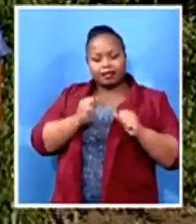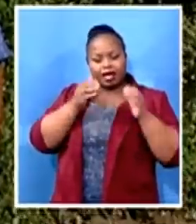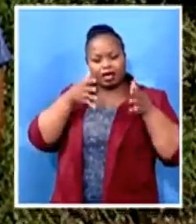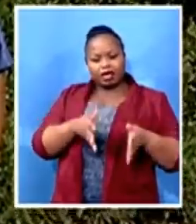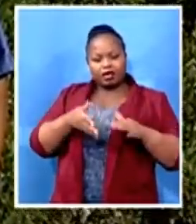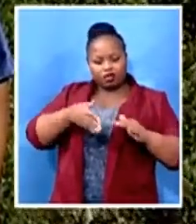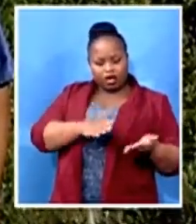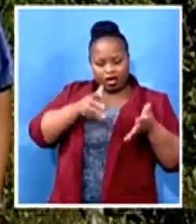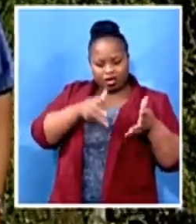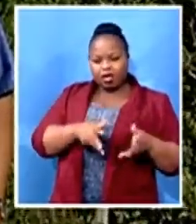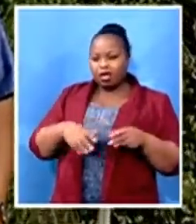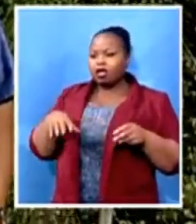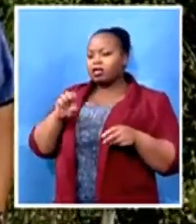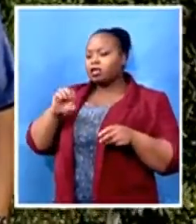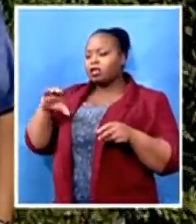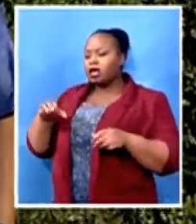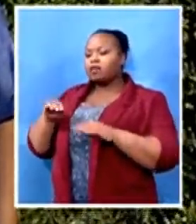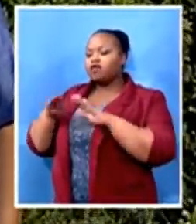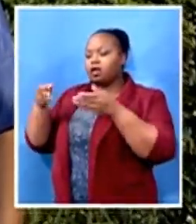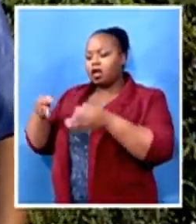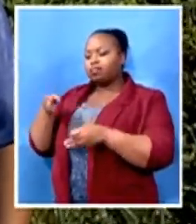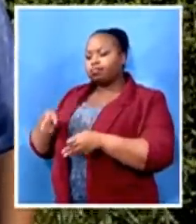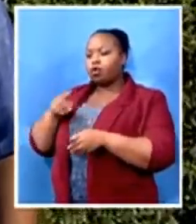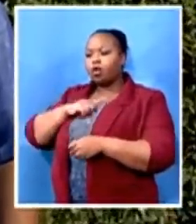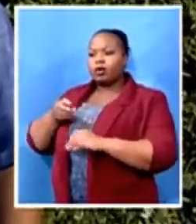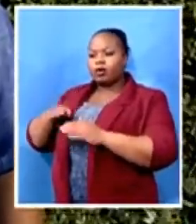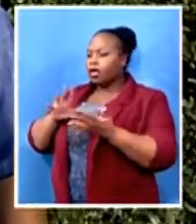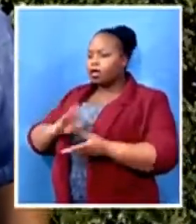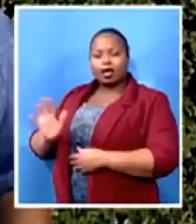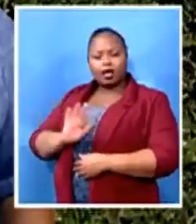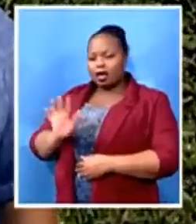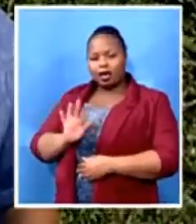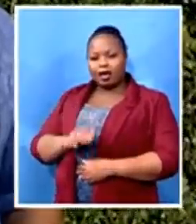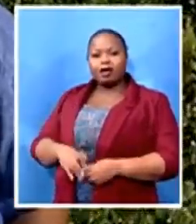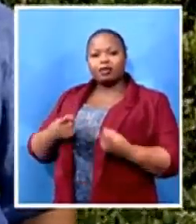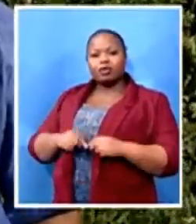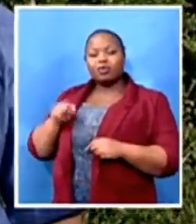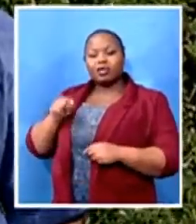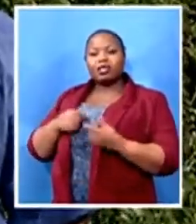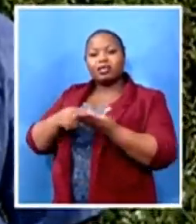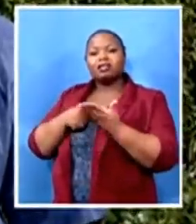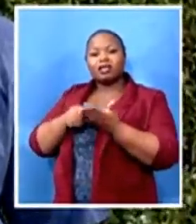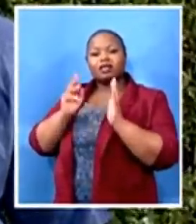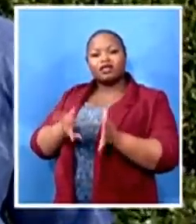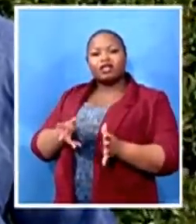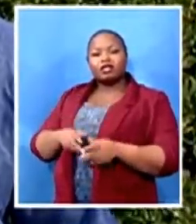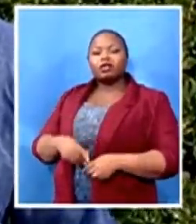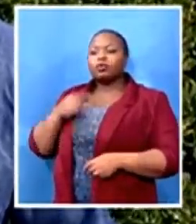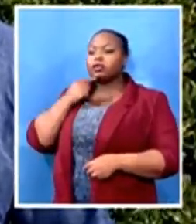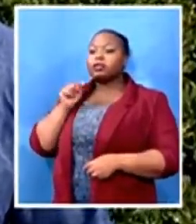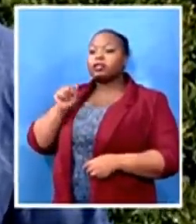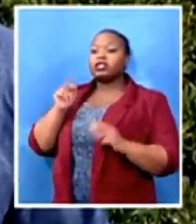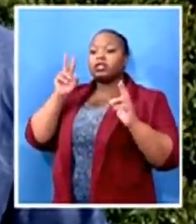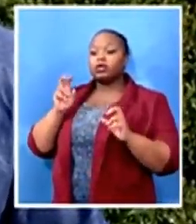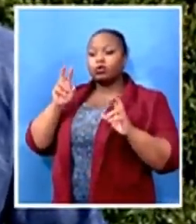our bilateral with Western Cape, where this issue was raised as another source of unfortunate